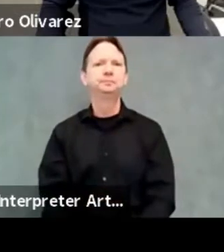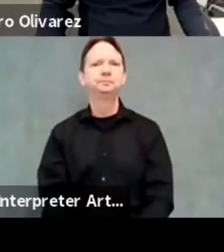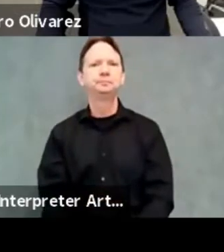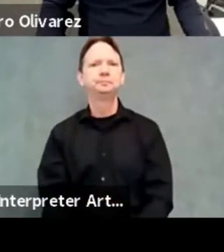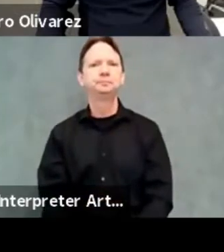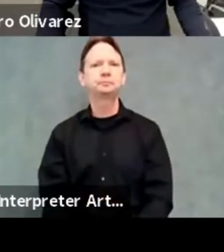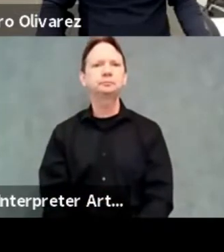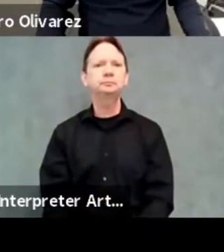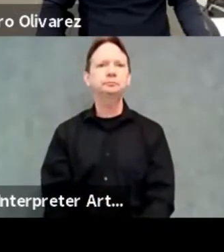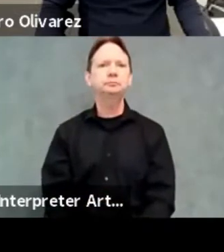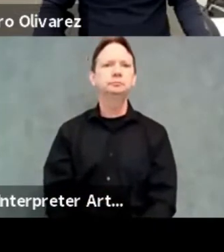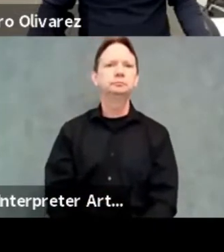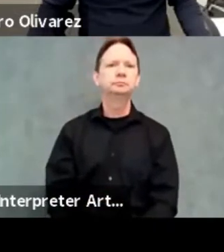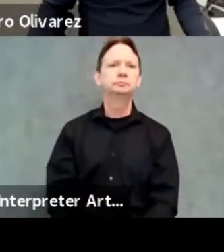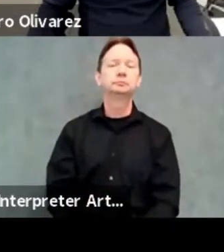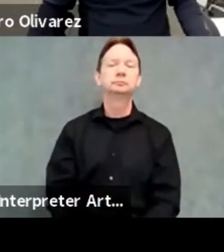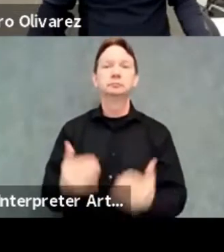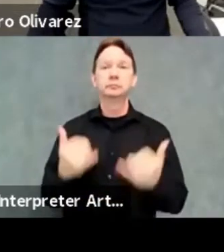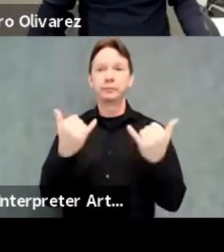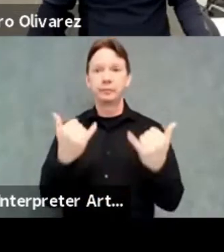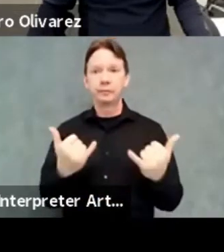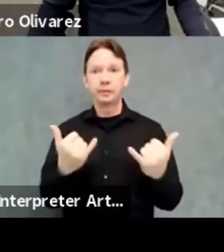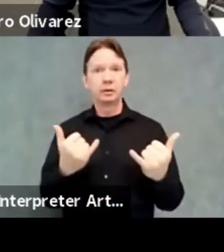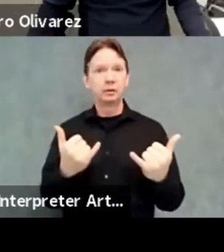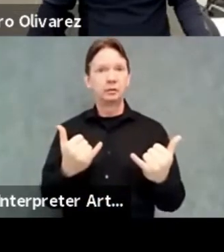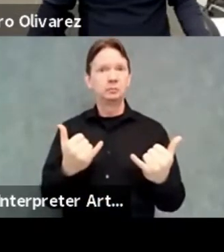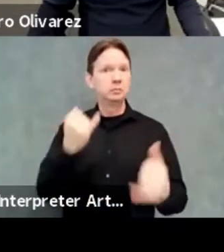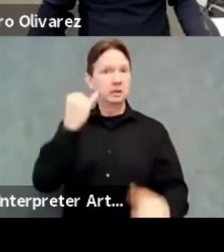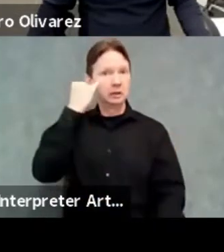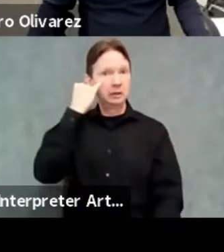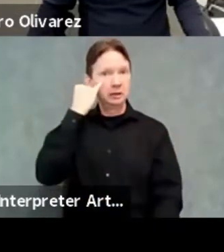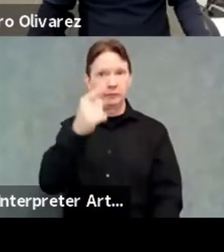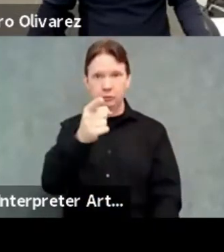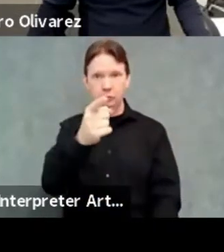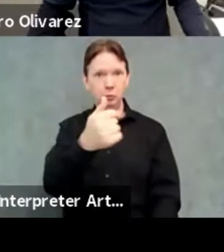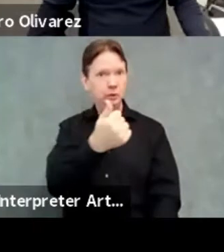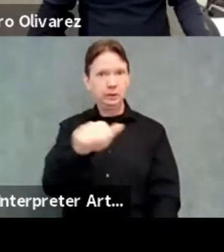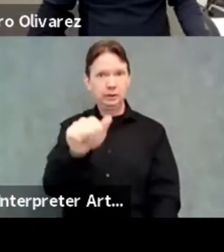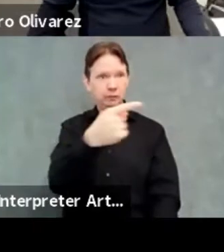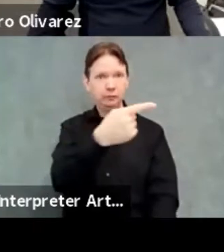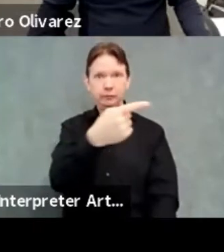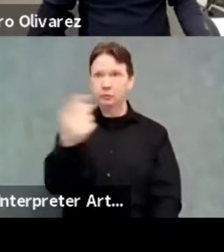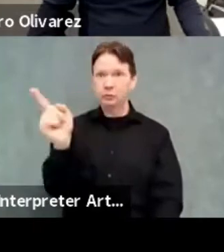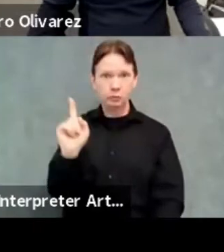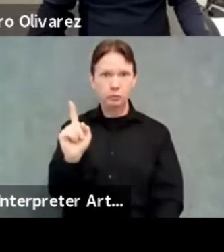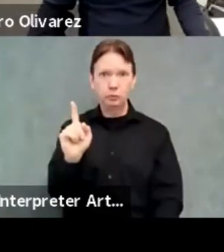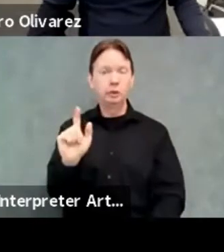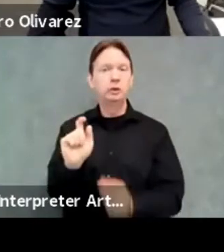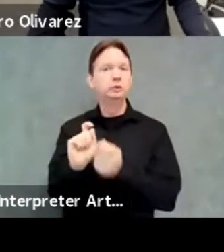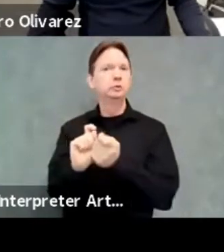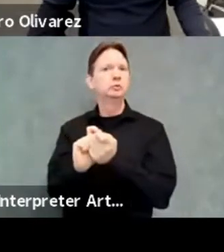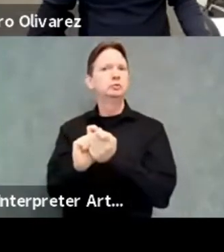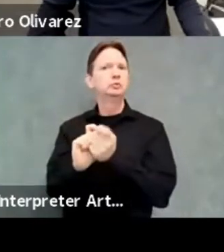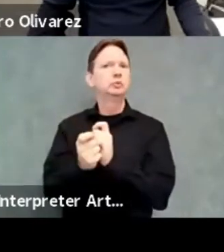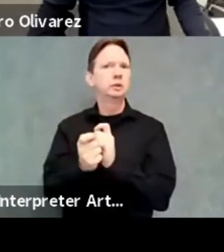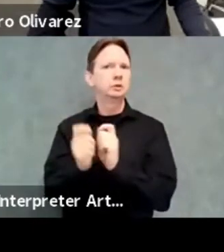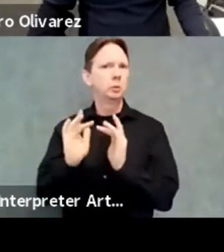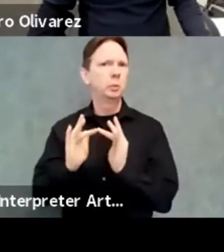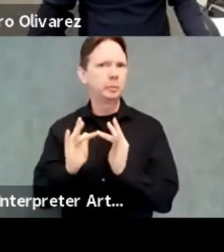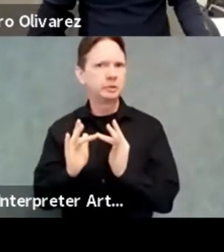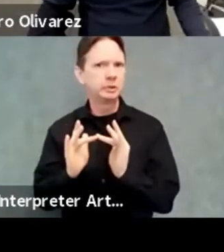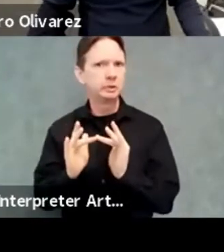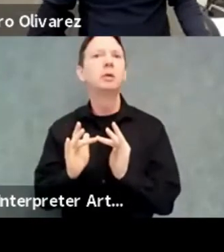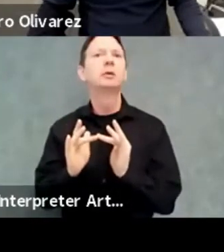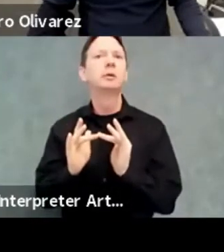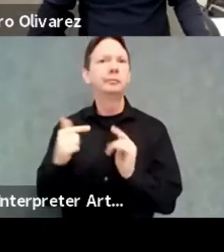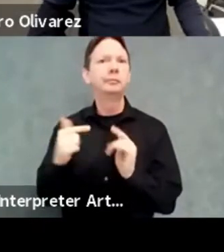I get a notice whenever any of you actually send out make a change to your website, and my goal is